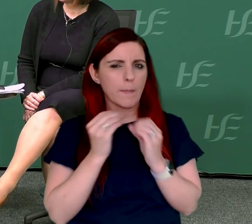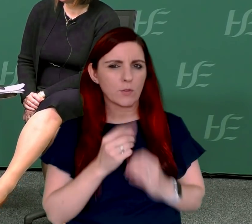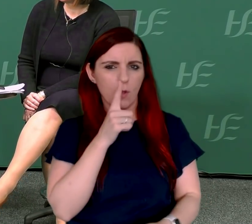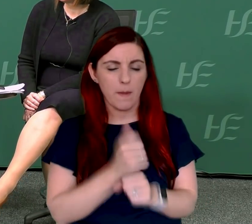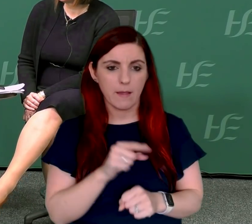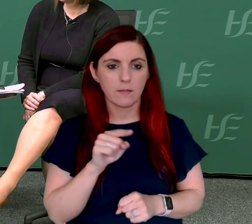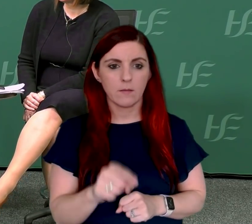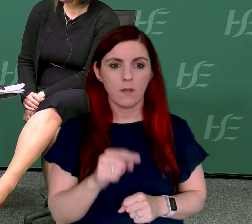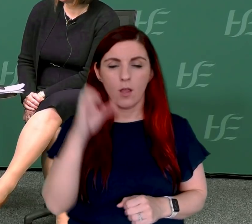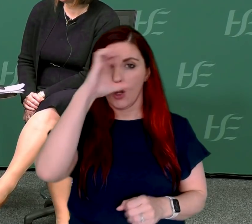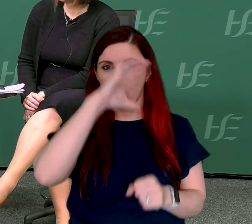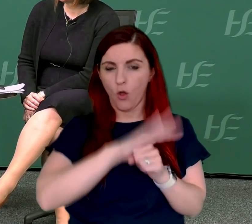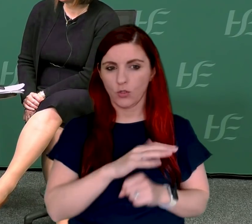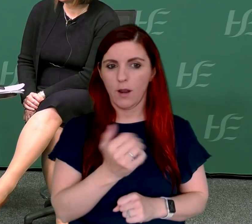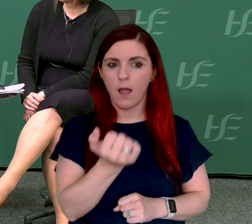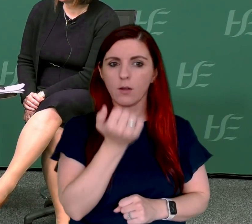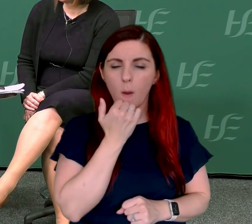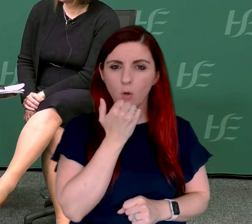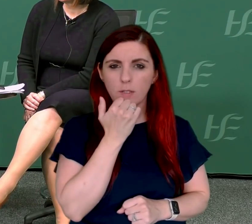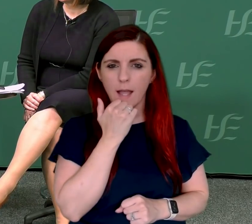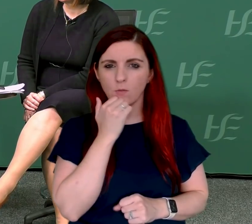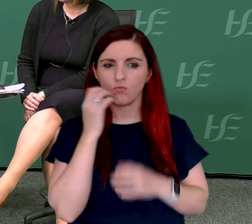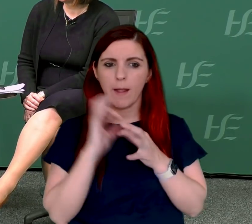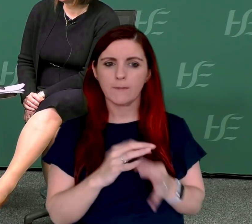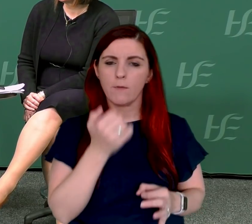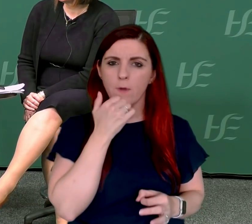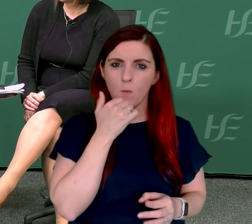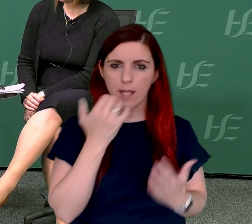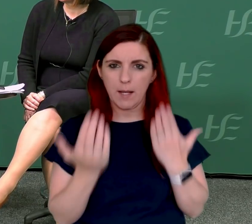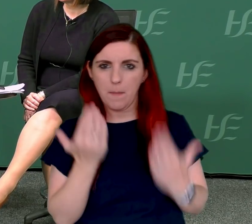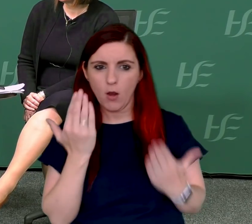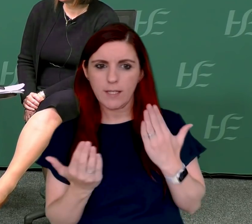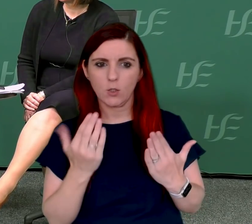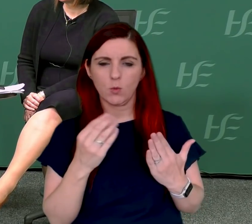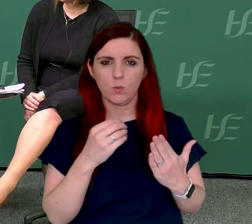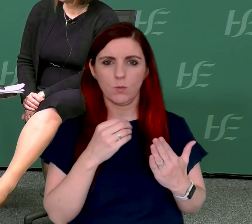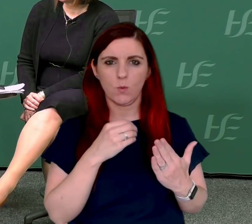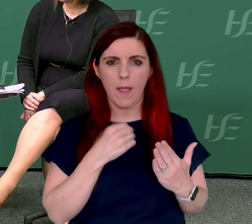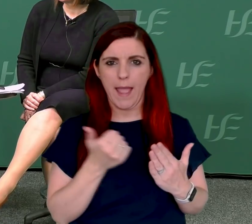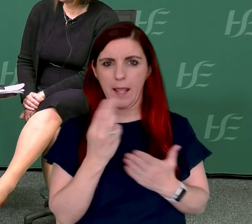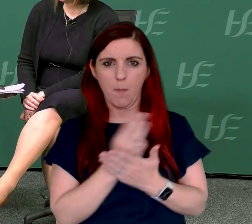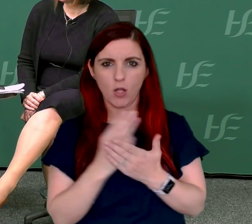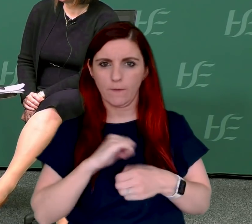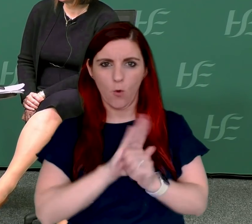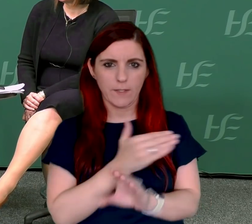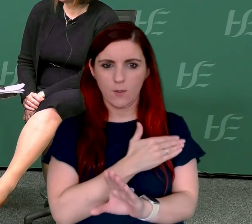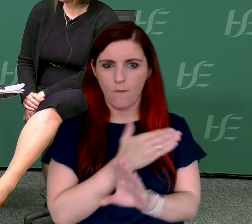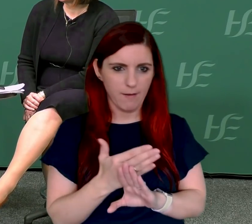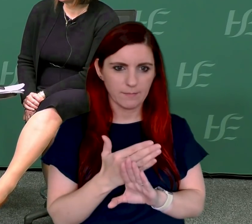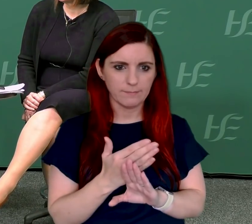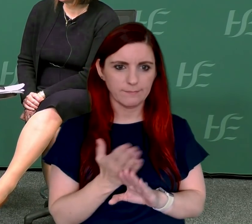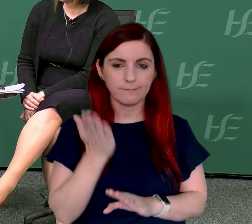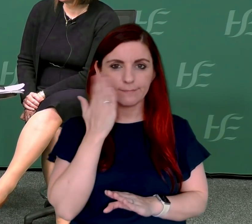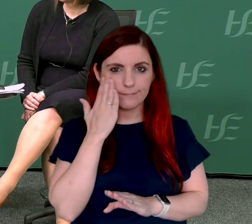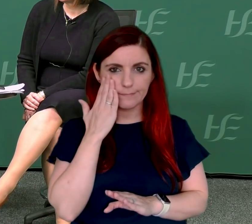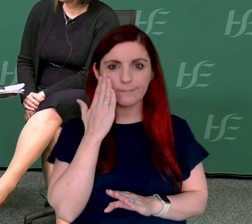caution on numbers and relative numbers and comparison to any stage of COVID so far. We do know, and